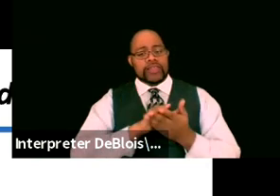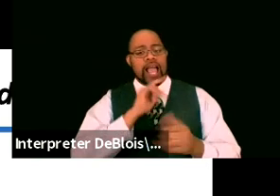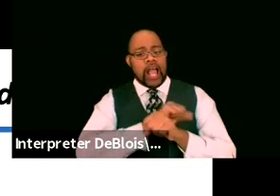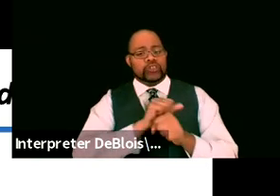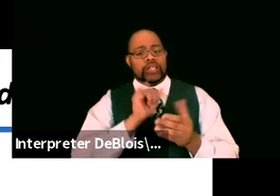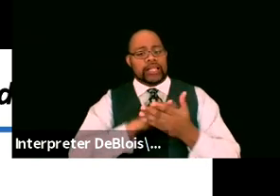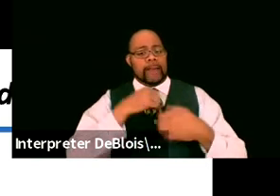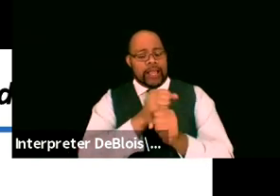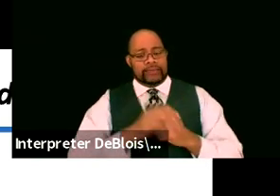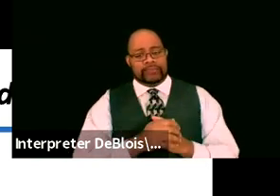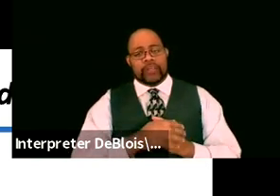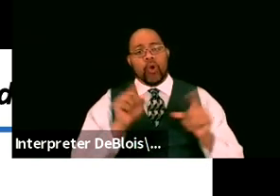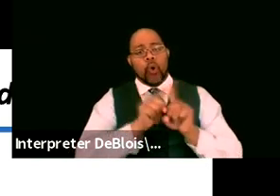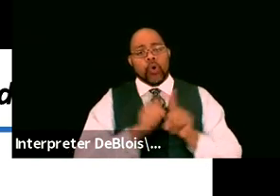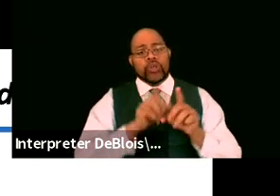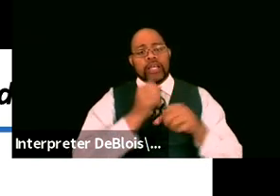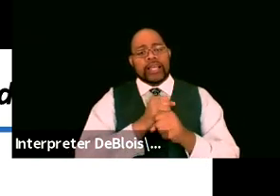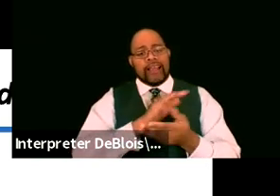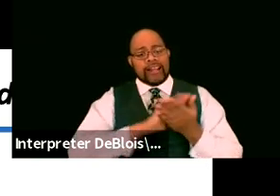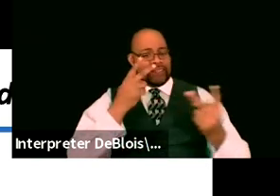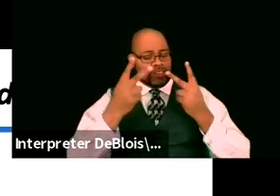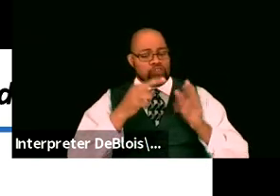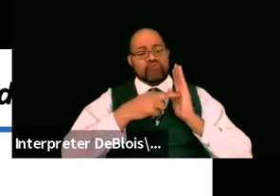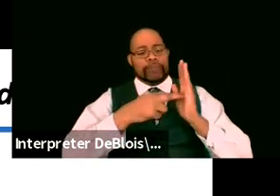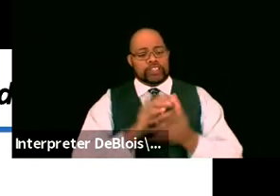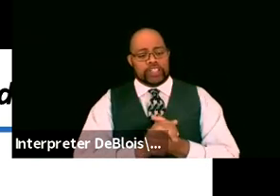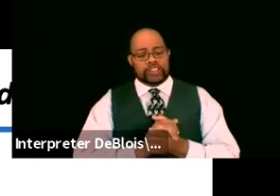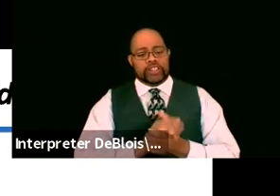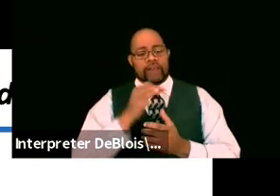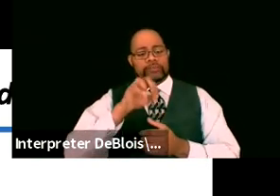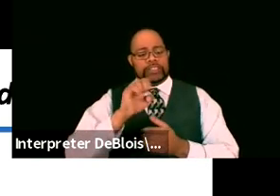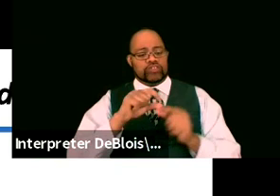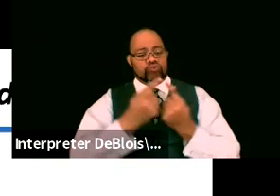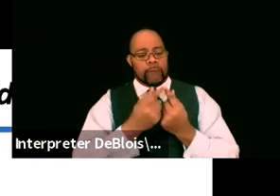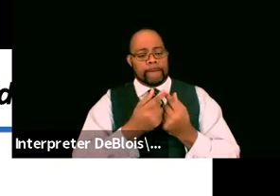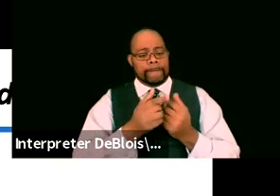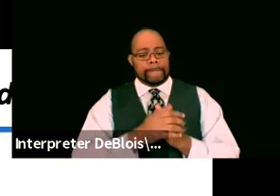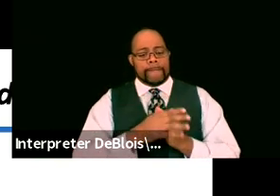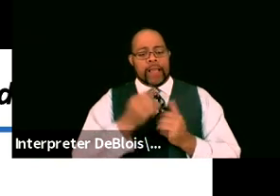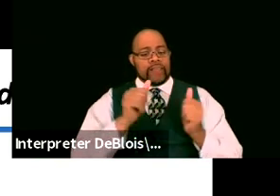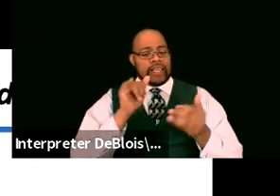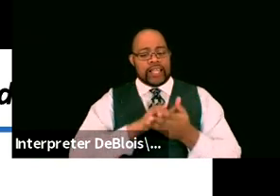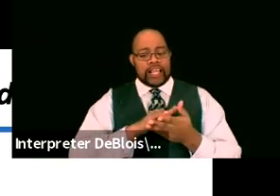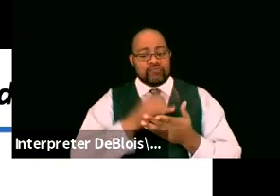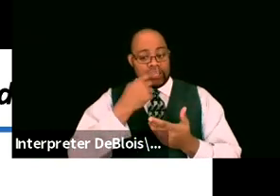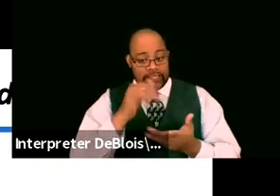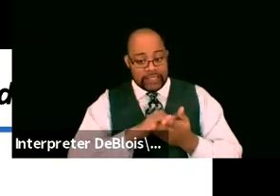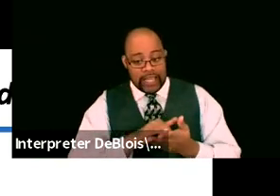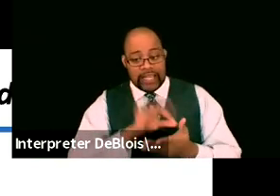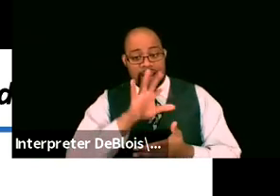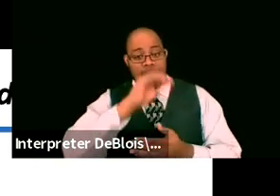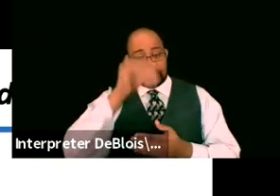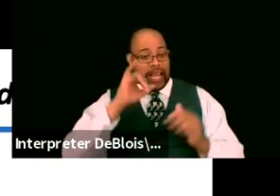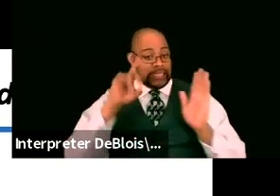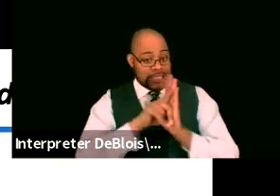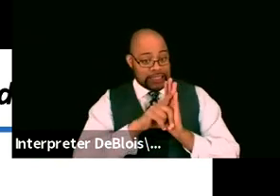quick to generate. And also you get a nice visual representation of the species groups coming out. So anything in red here is over 95%